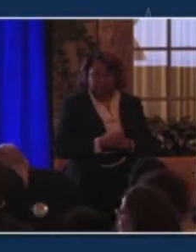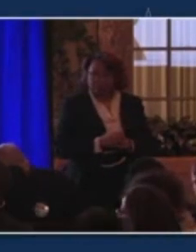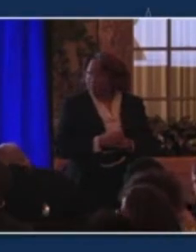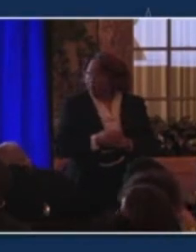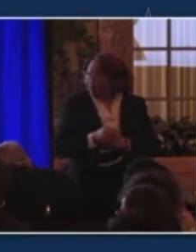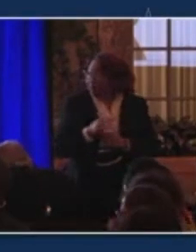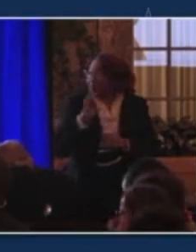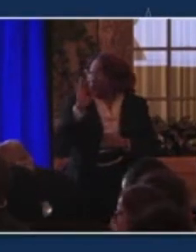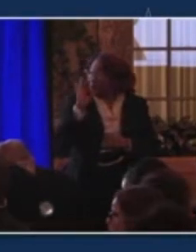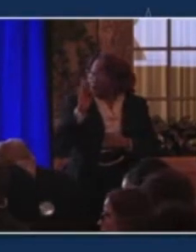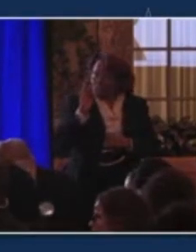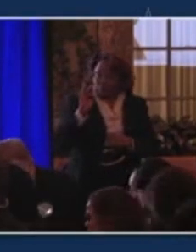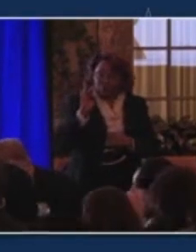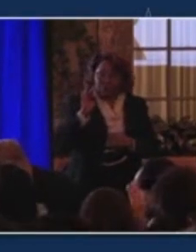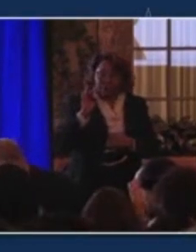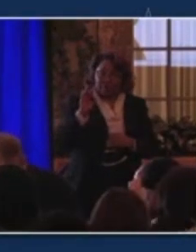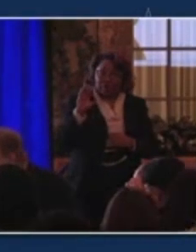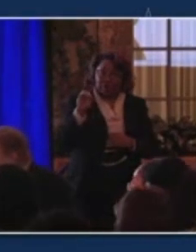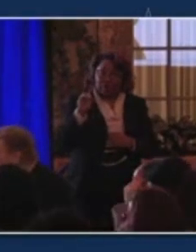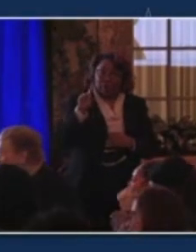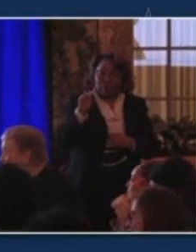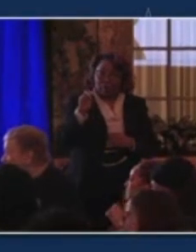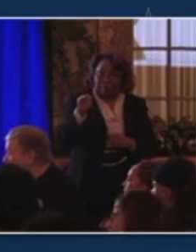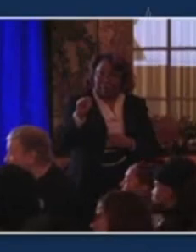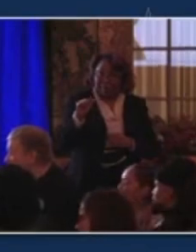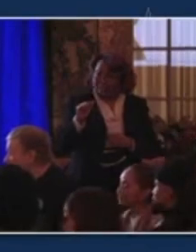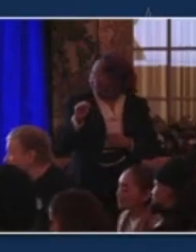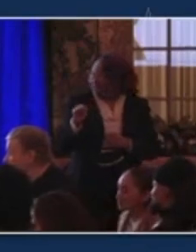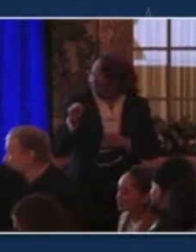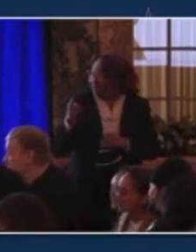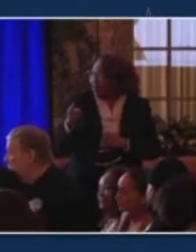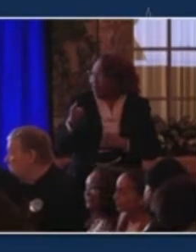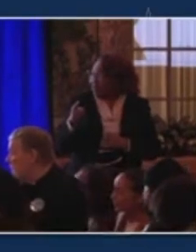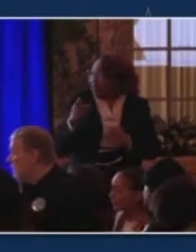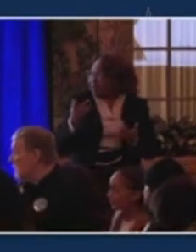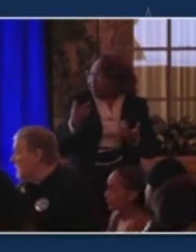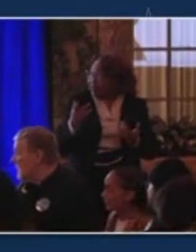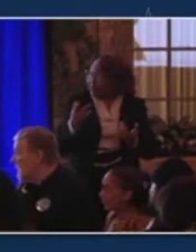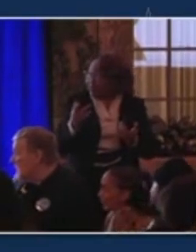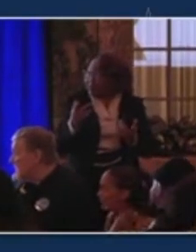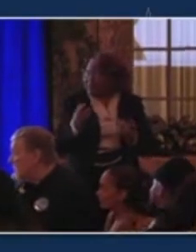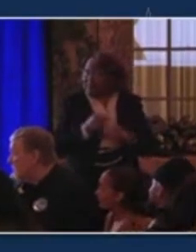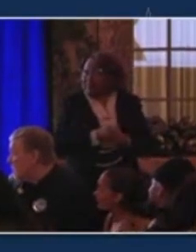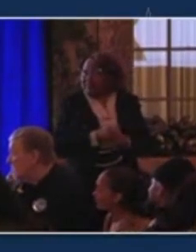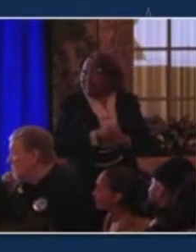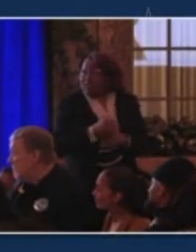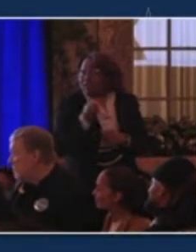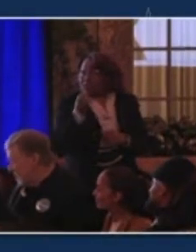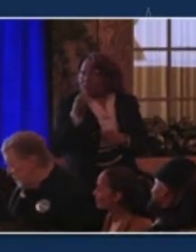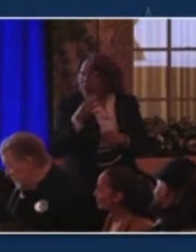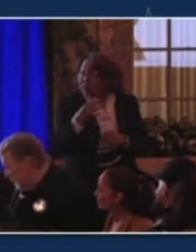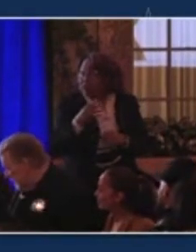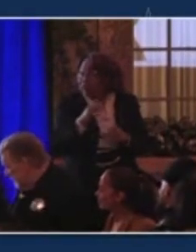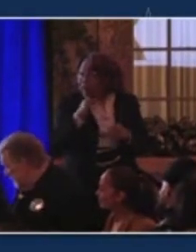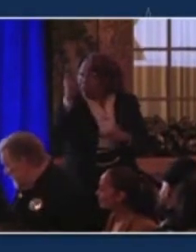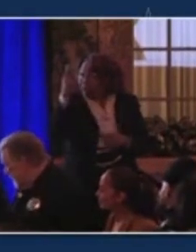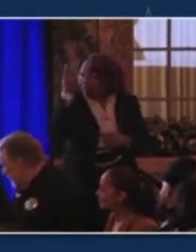Reverend Walter Coleman, better known as Slim Coleman, back in the days, involved heavily in Chicago politics